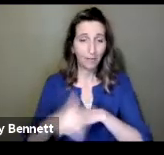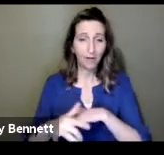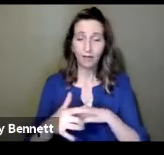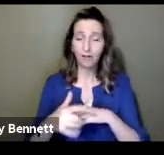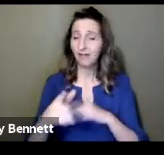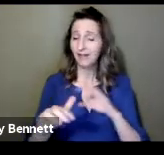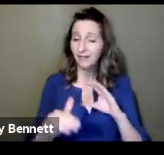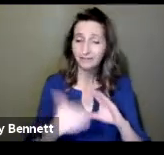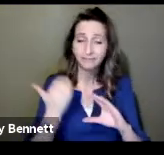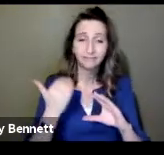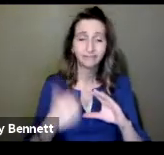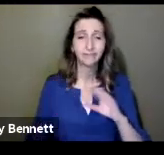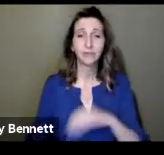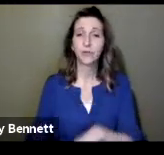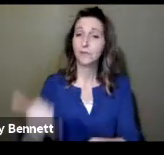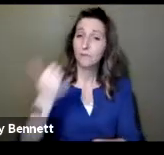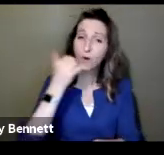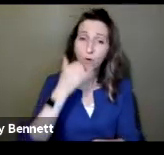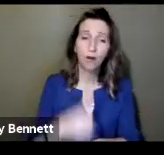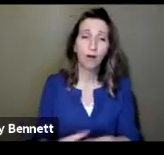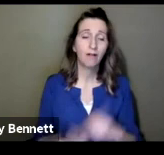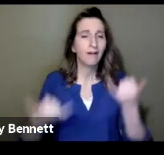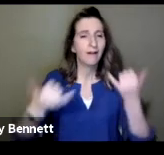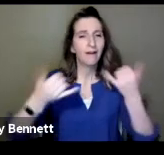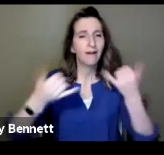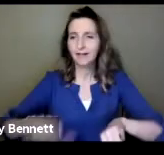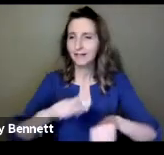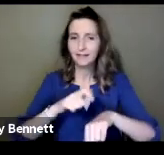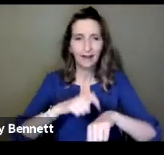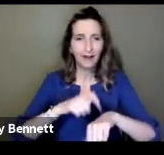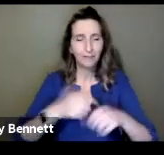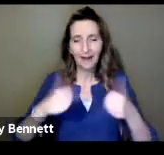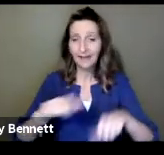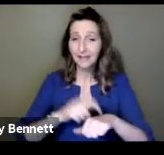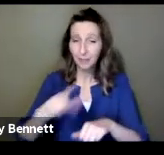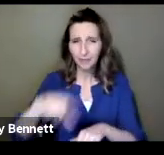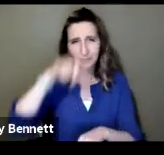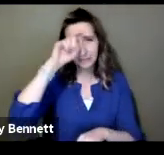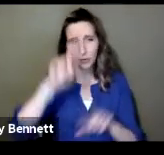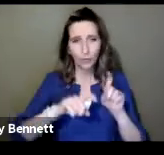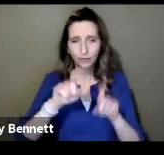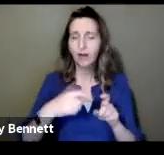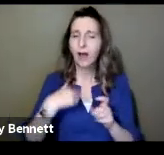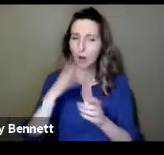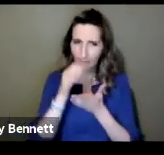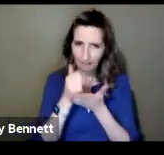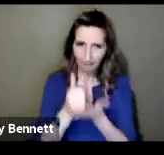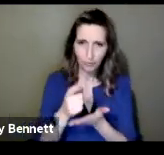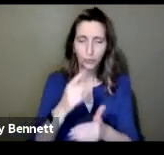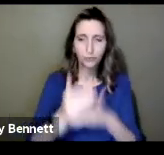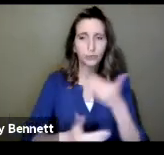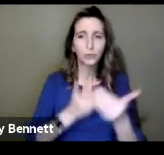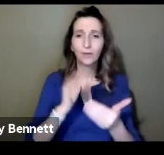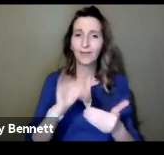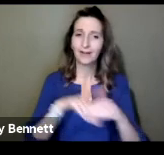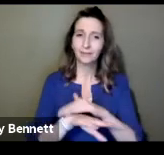phone calls. At any time that you have those questions, I will guide you through the whole admissions